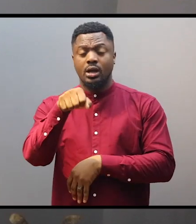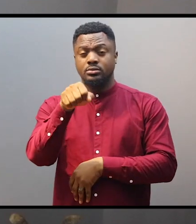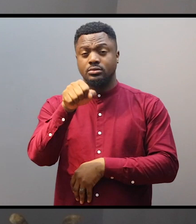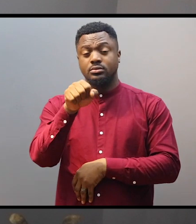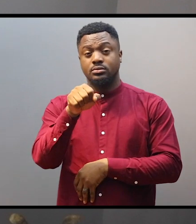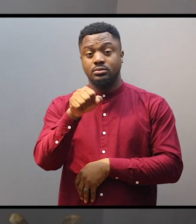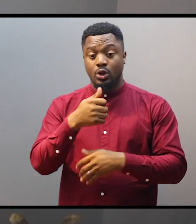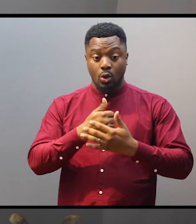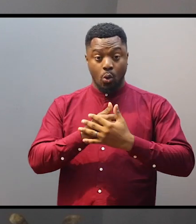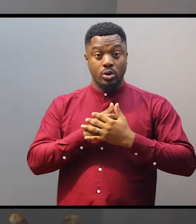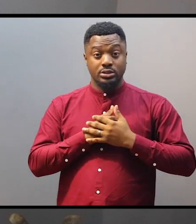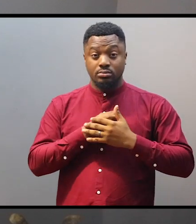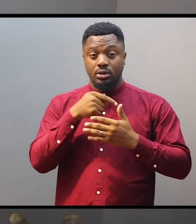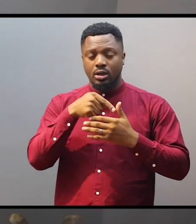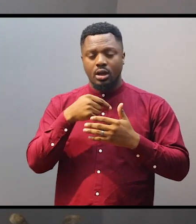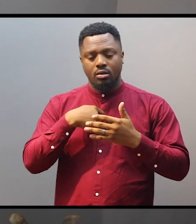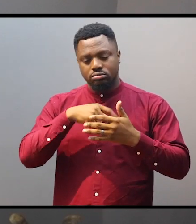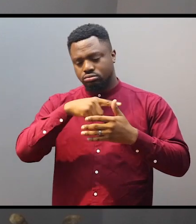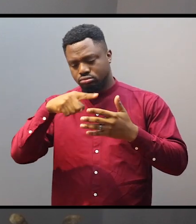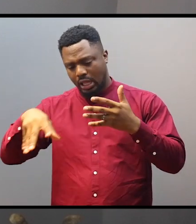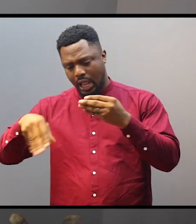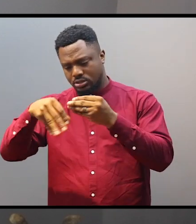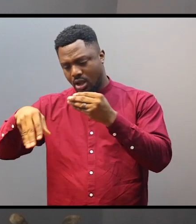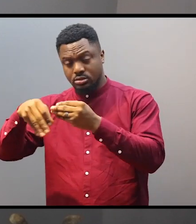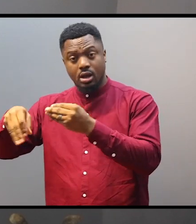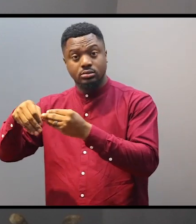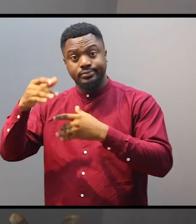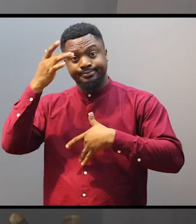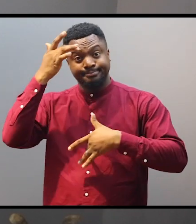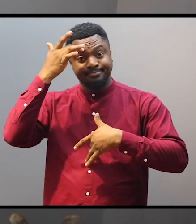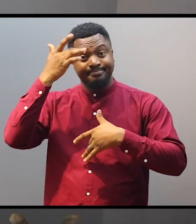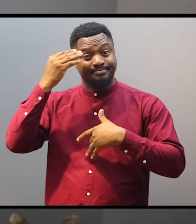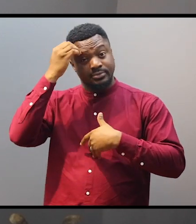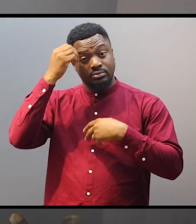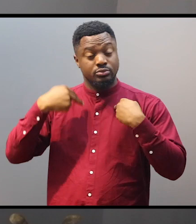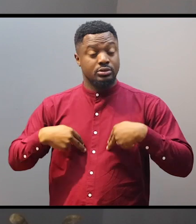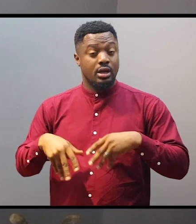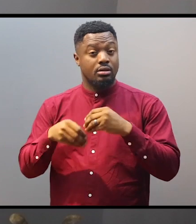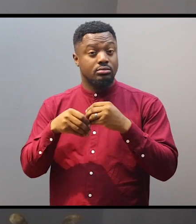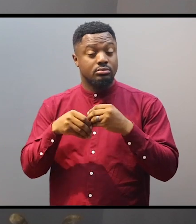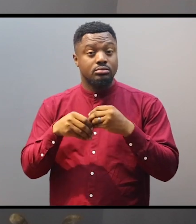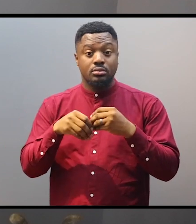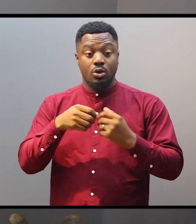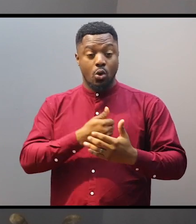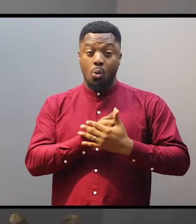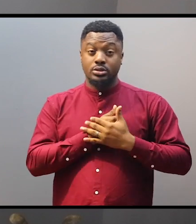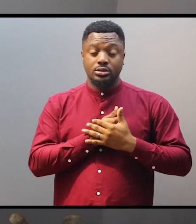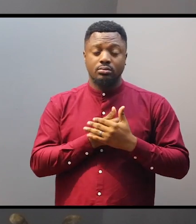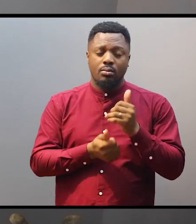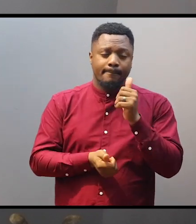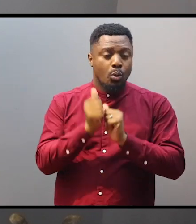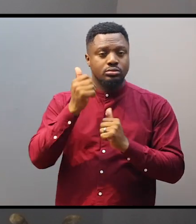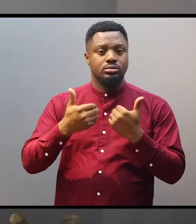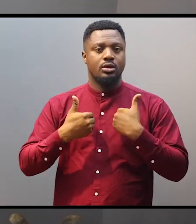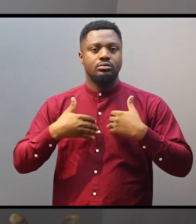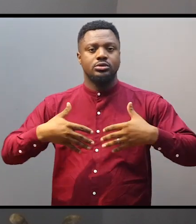Yes, so autism tends to come with other mental conditions. The commonest are anxiety,